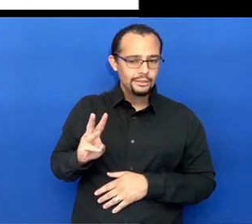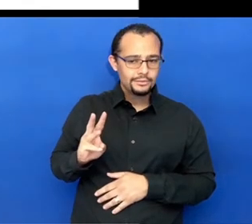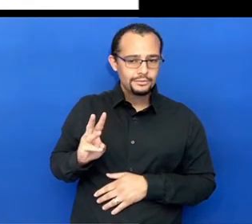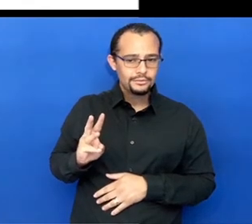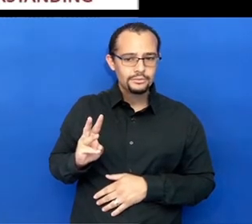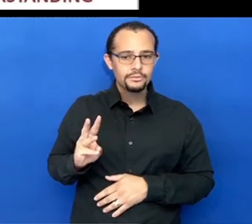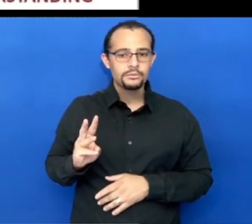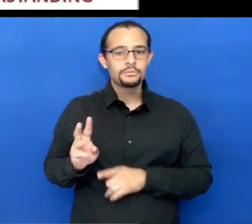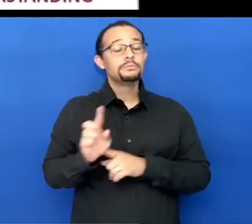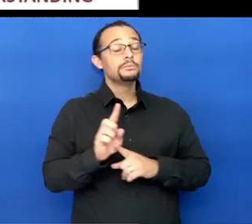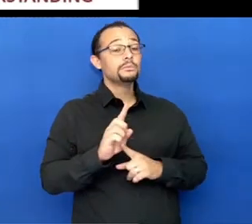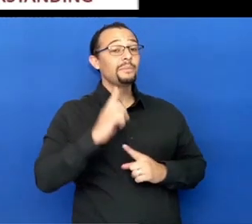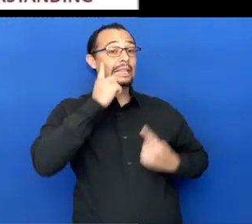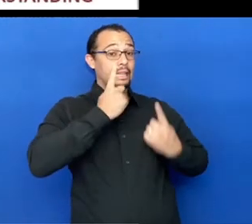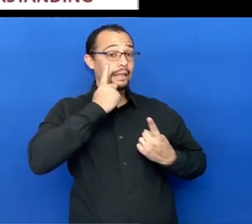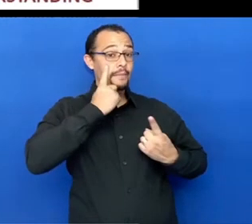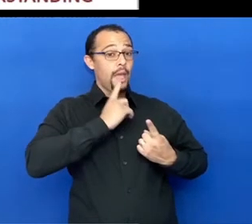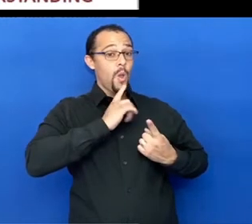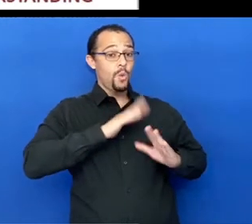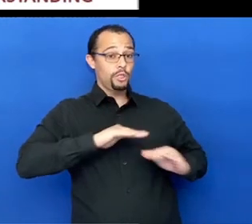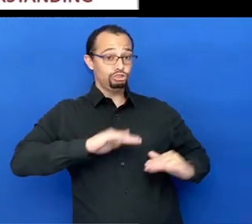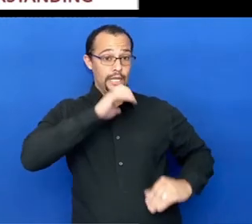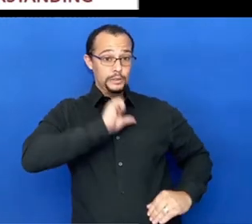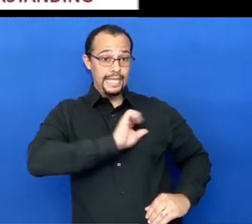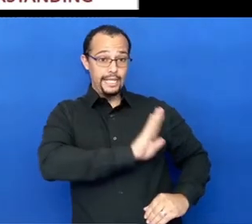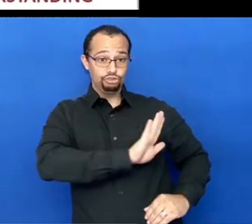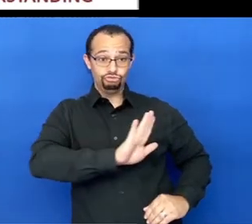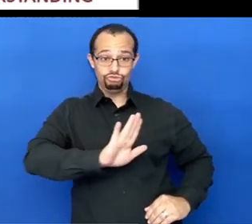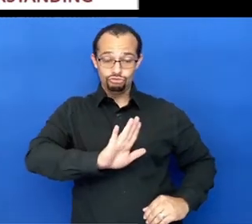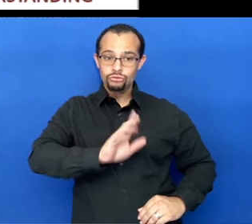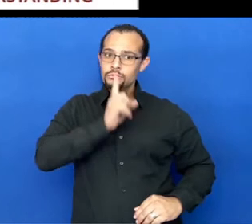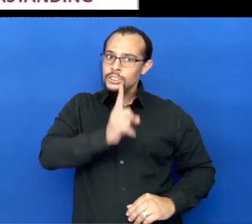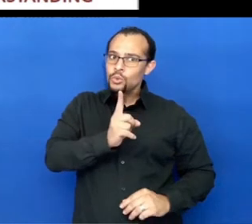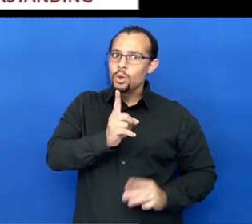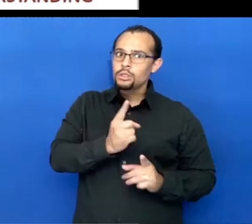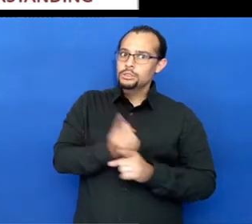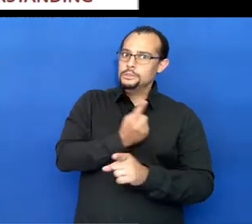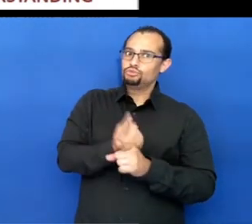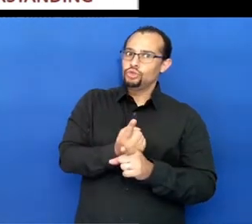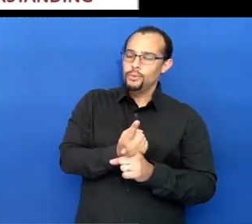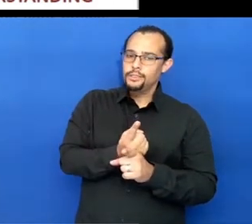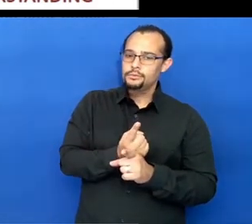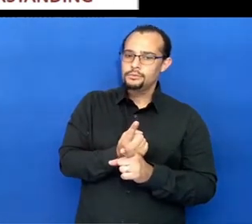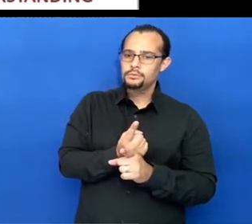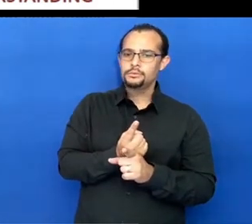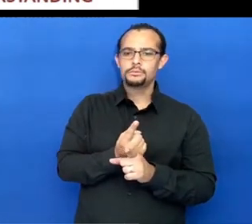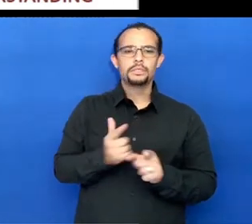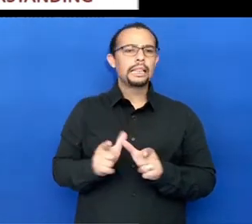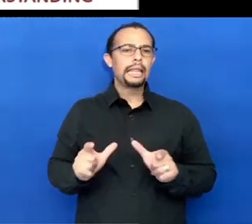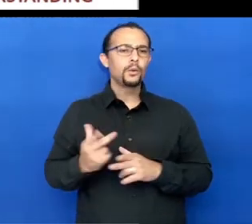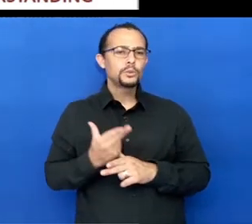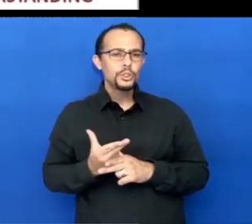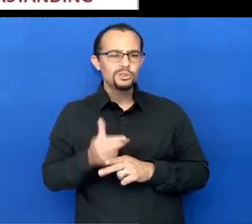Additionally, to bring forward, we want to consider the age of the child, make sure it's age appropriate, and